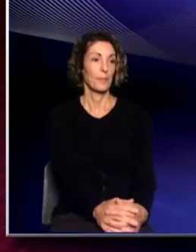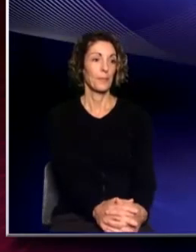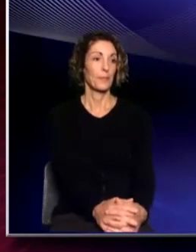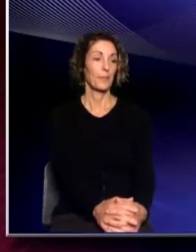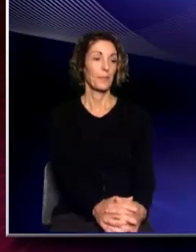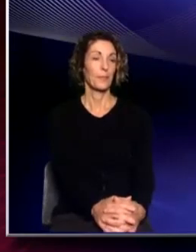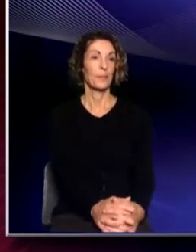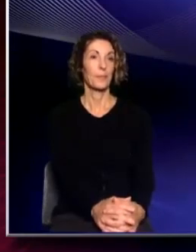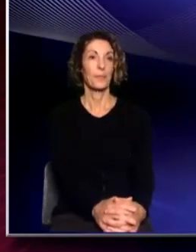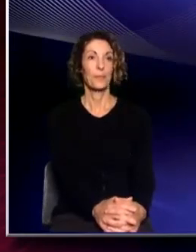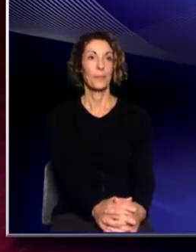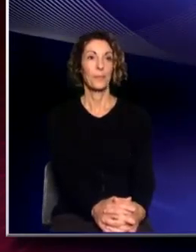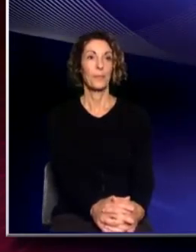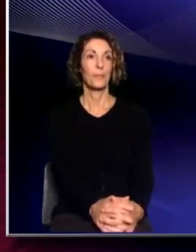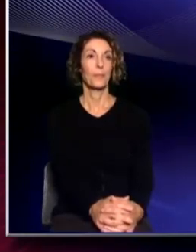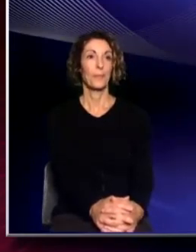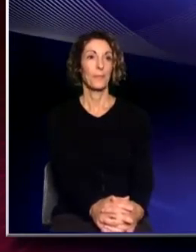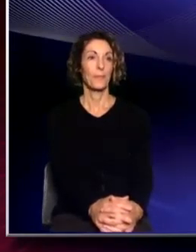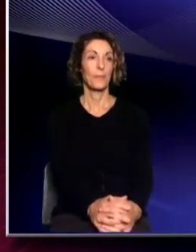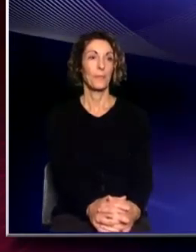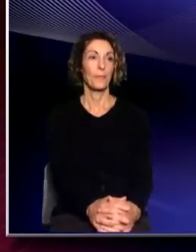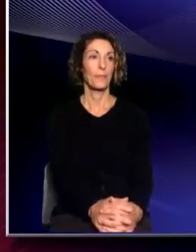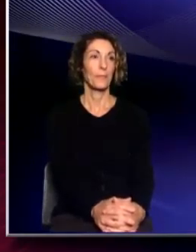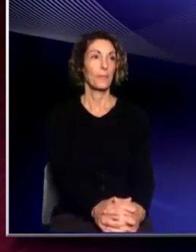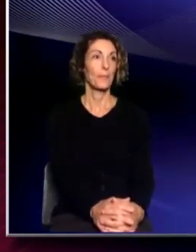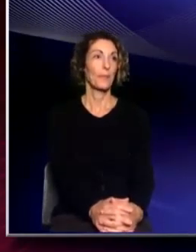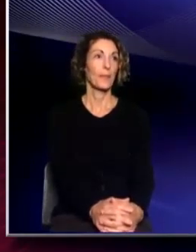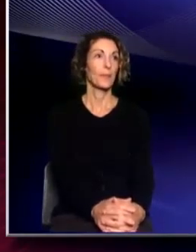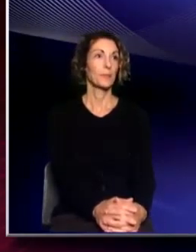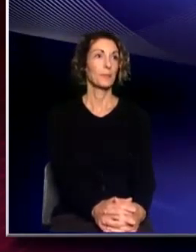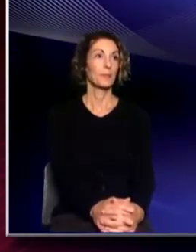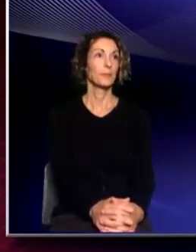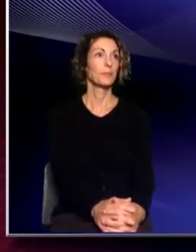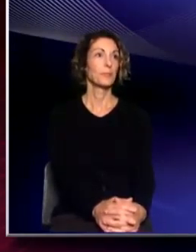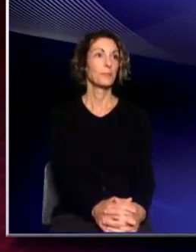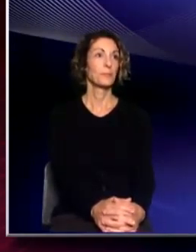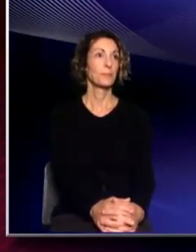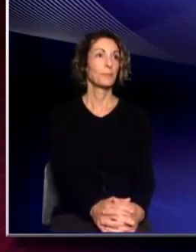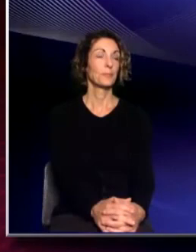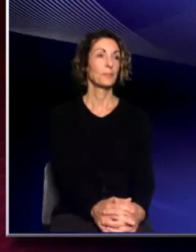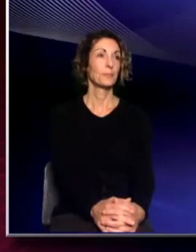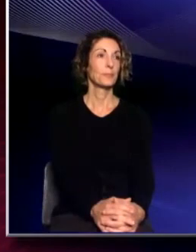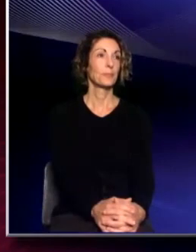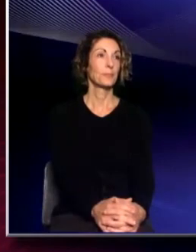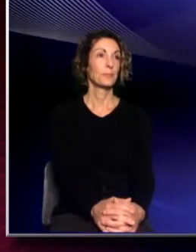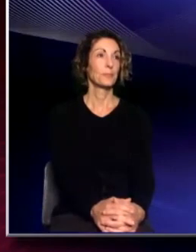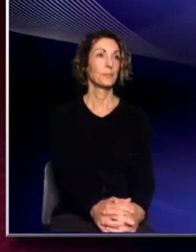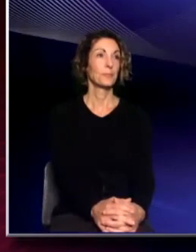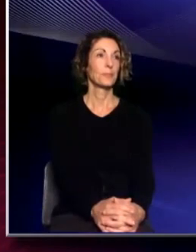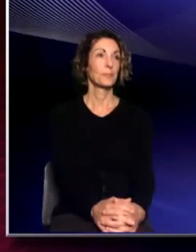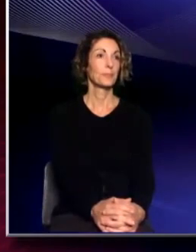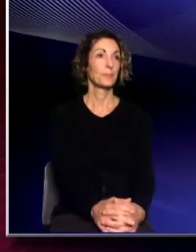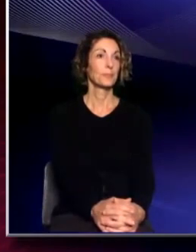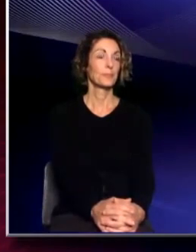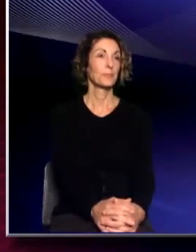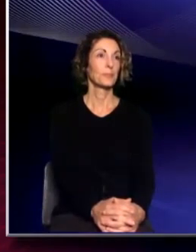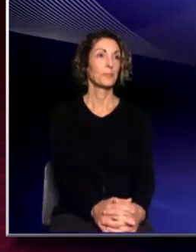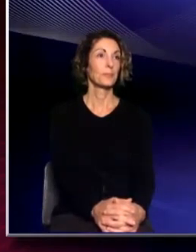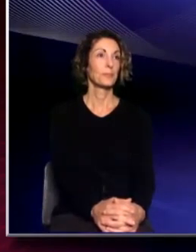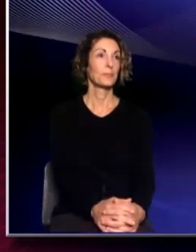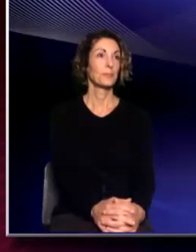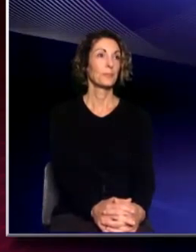and access to language really benefits kids for their futures. It makes them be productive,